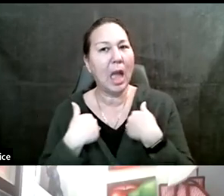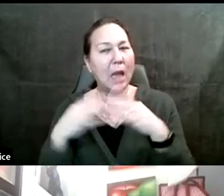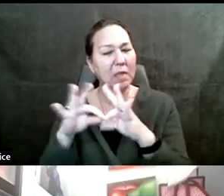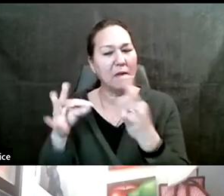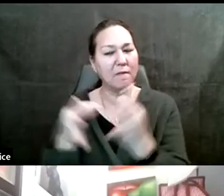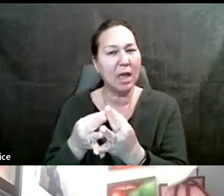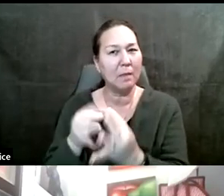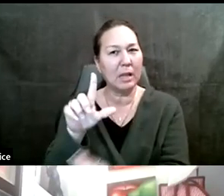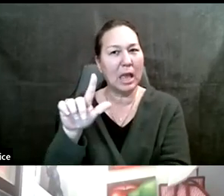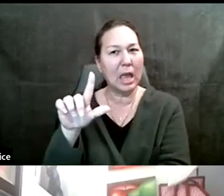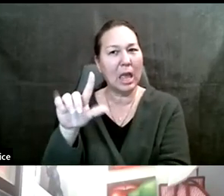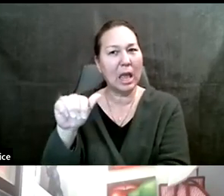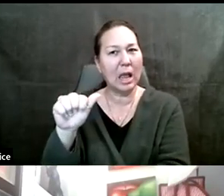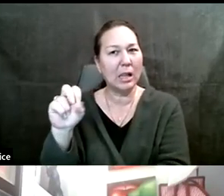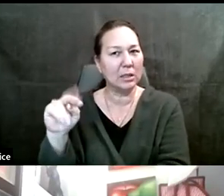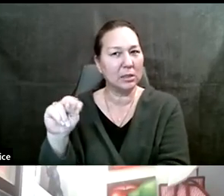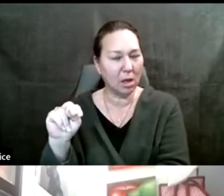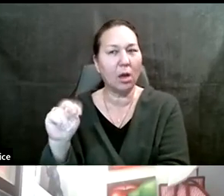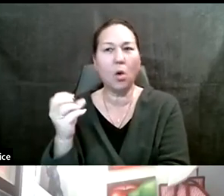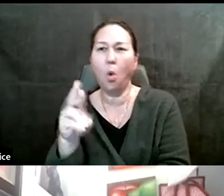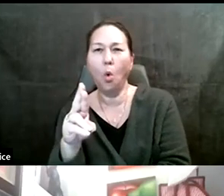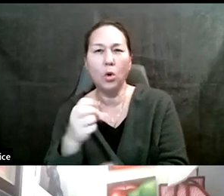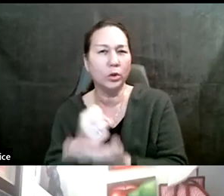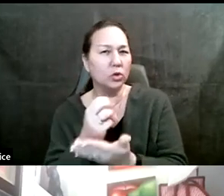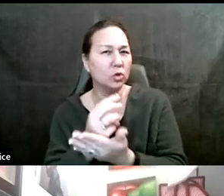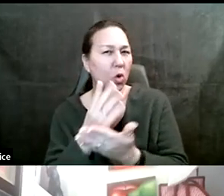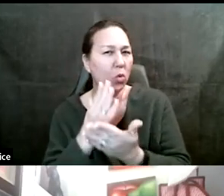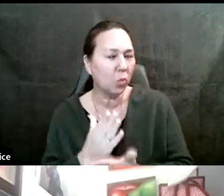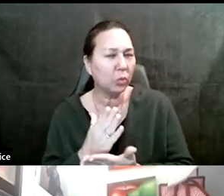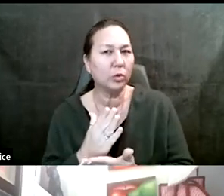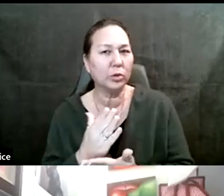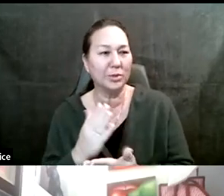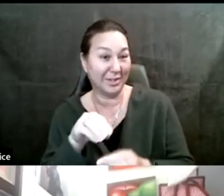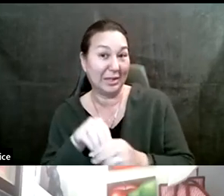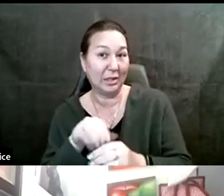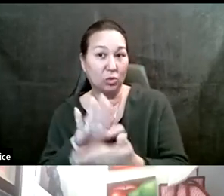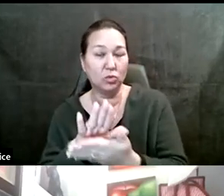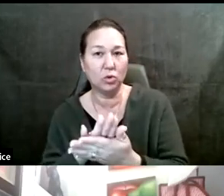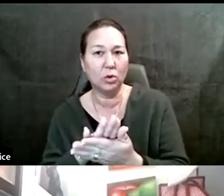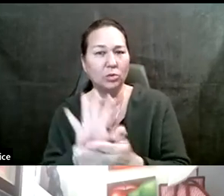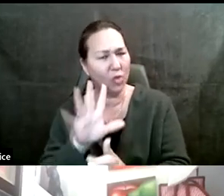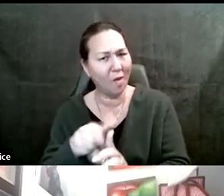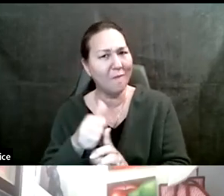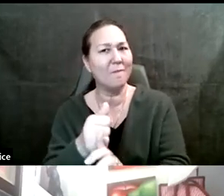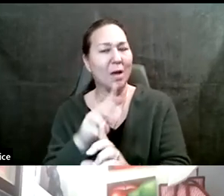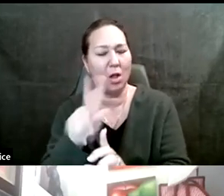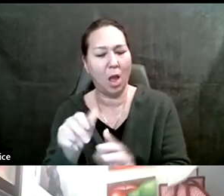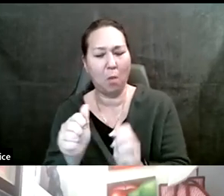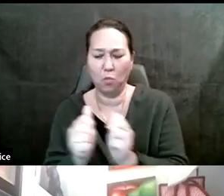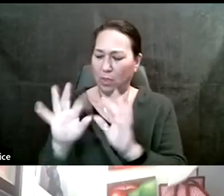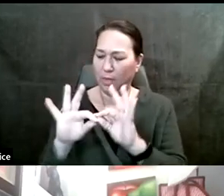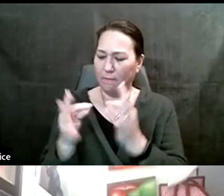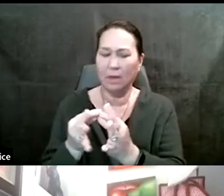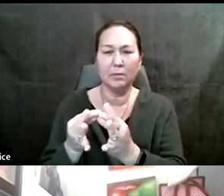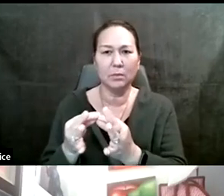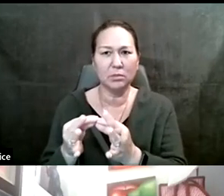or the social workers uh in the schools to really give a follow-up with the families to find out